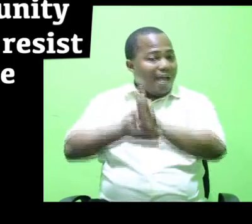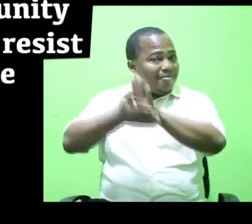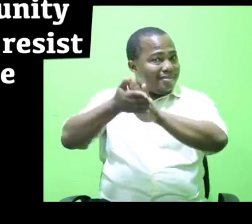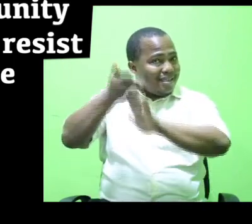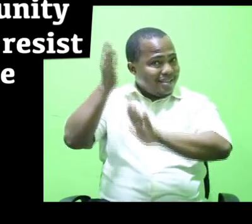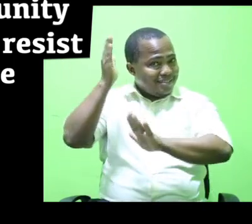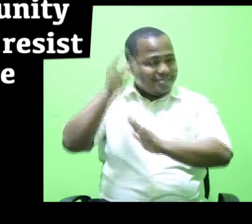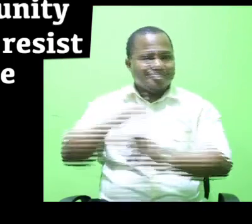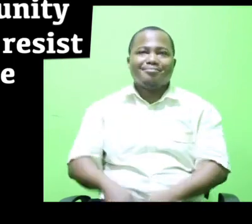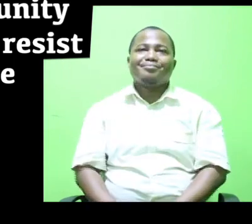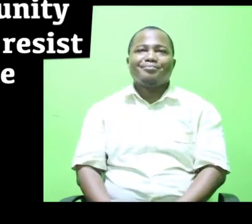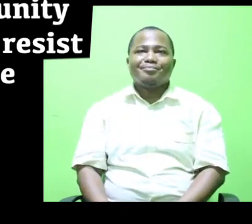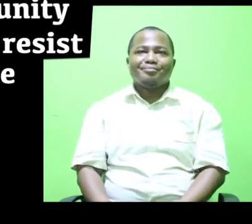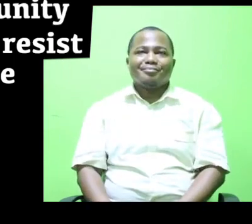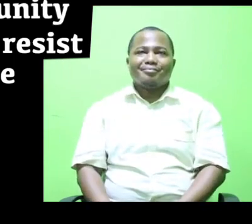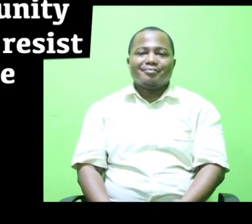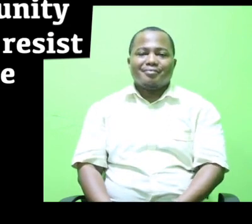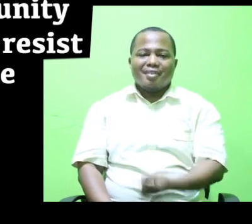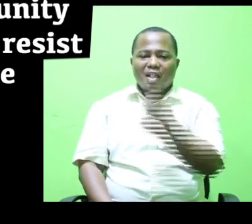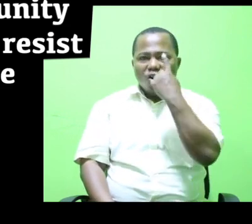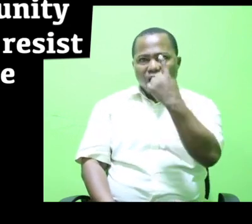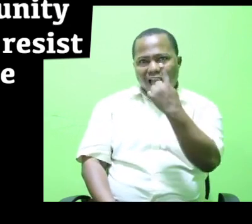I'm starting.